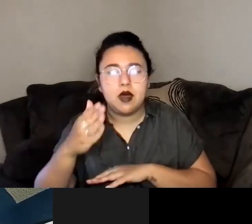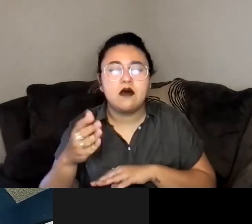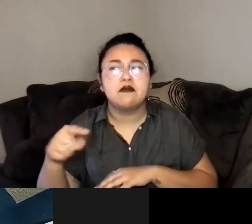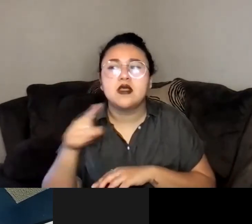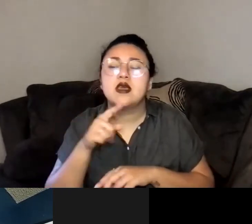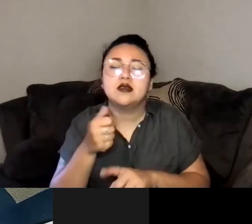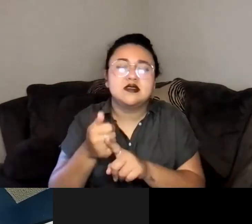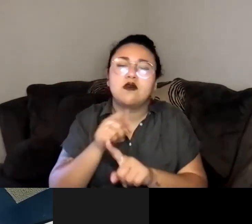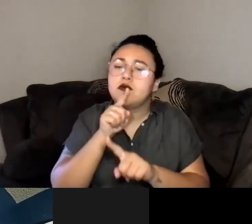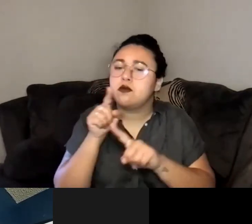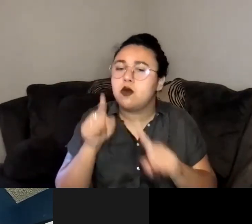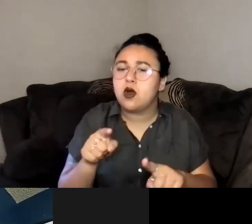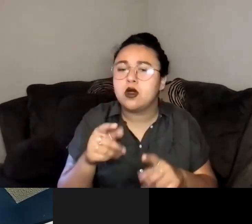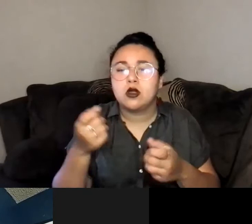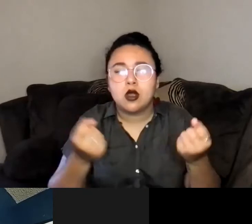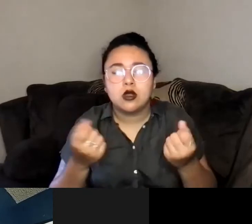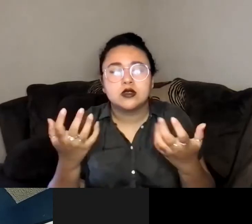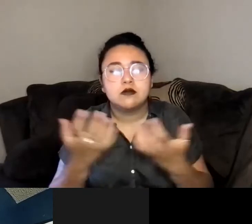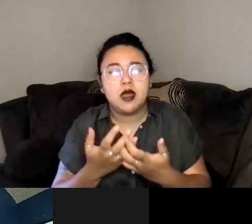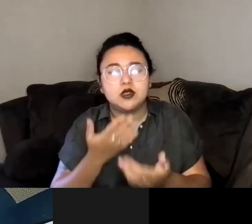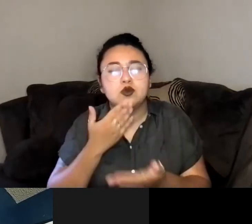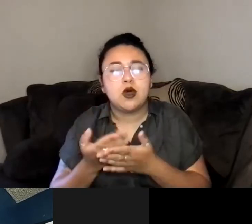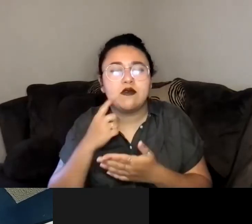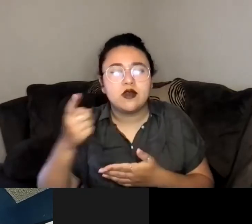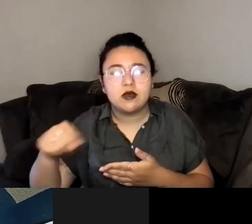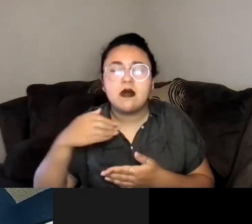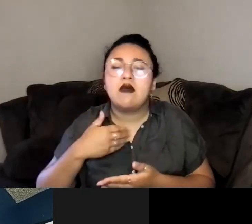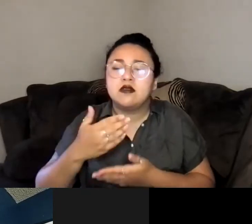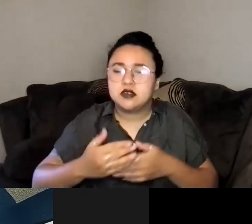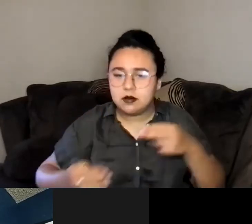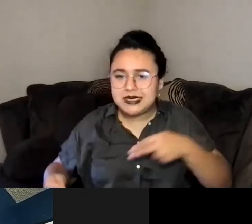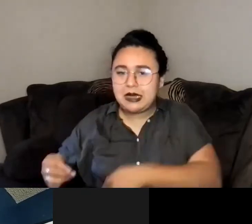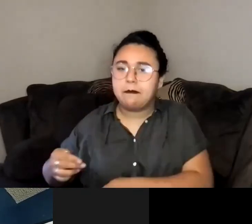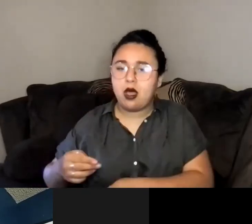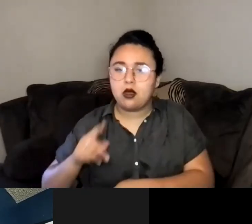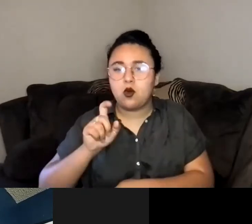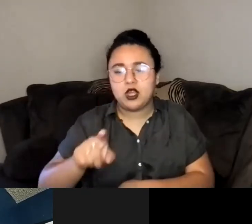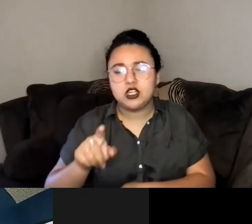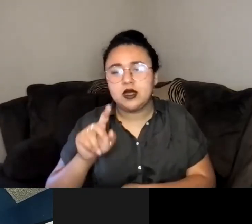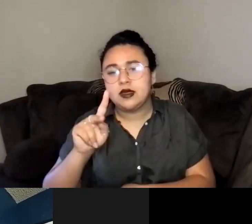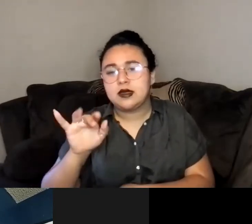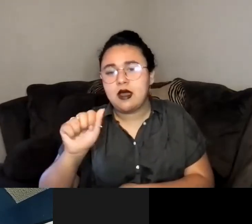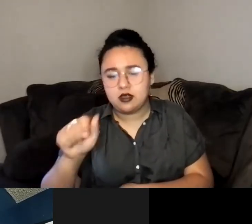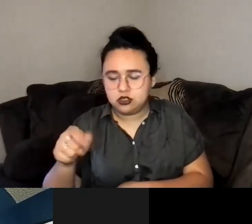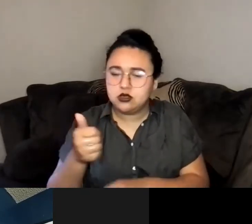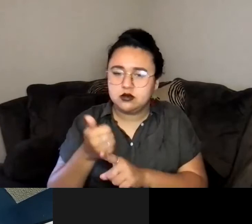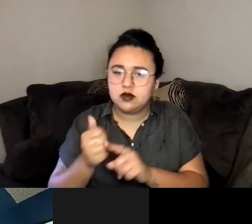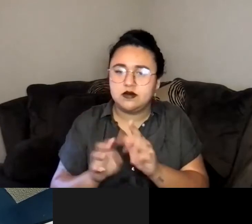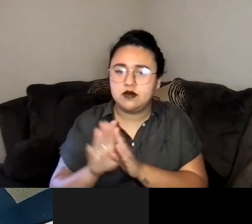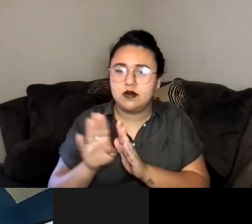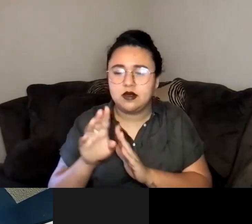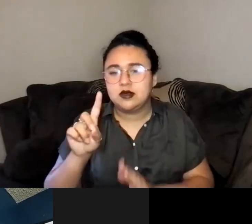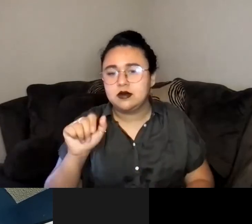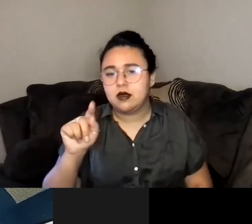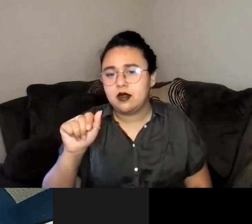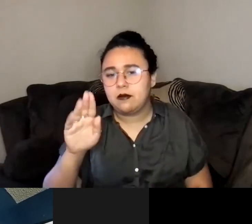And I think it includes some seatbelt questions. So Kaya is developing a database, at least as a resource for folks to know when they're